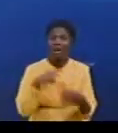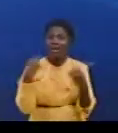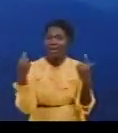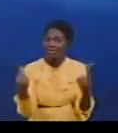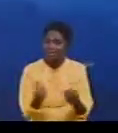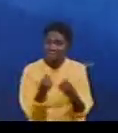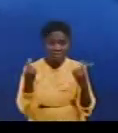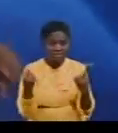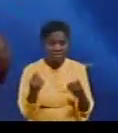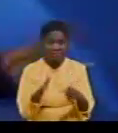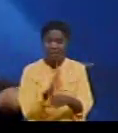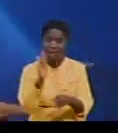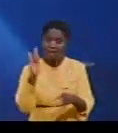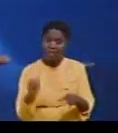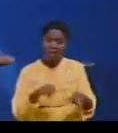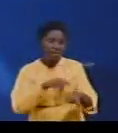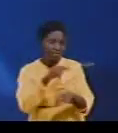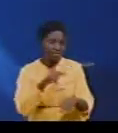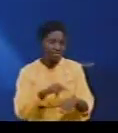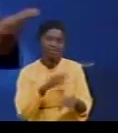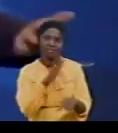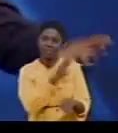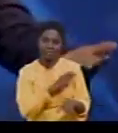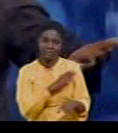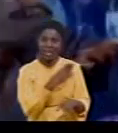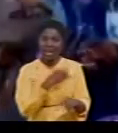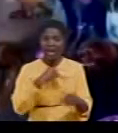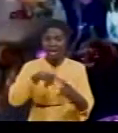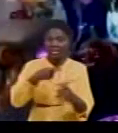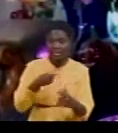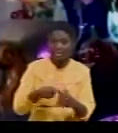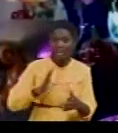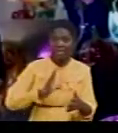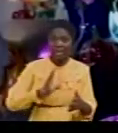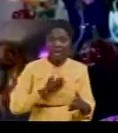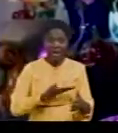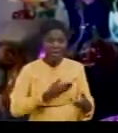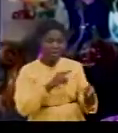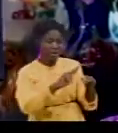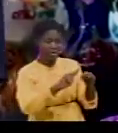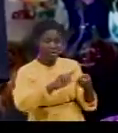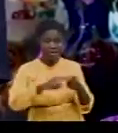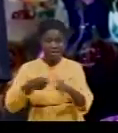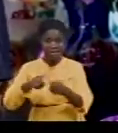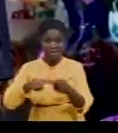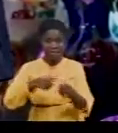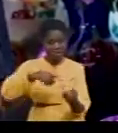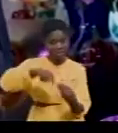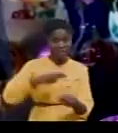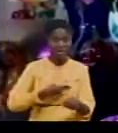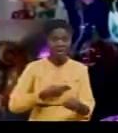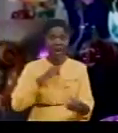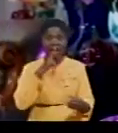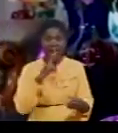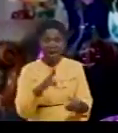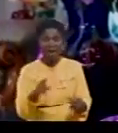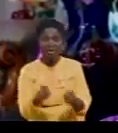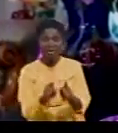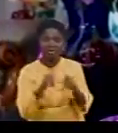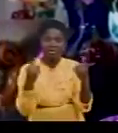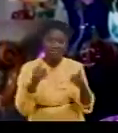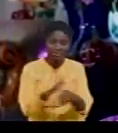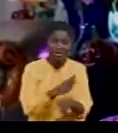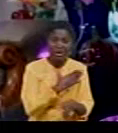by nature, and then our neighbors also, they're sinful and evil.